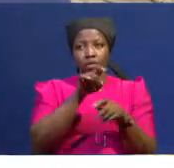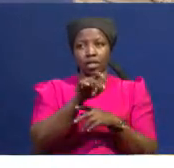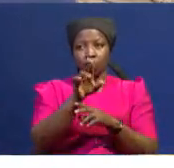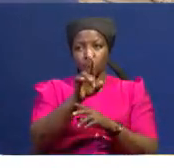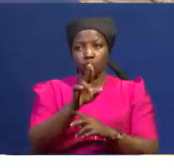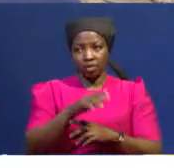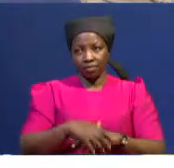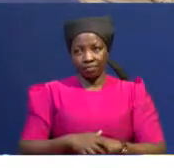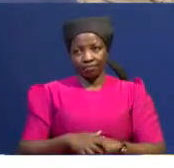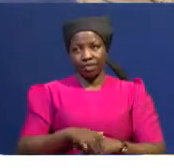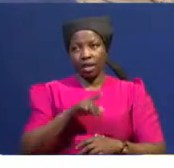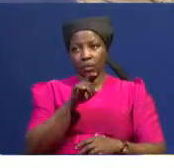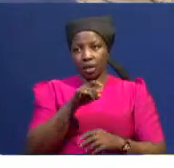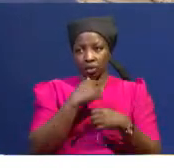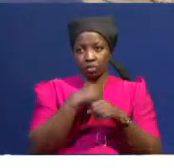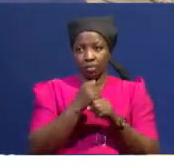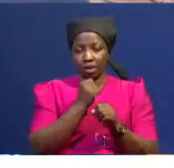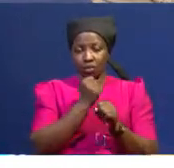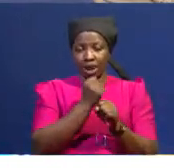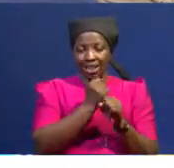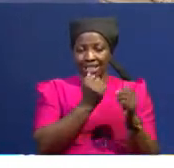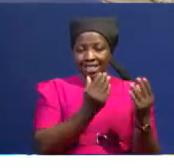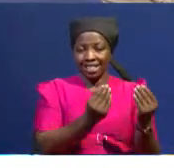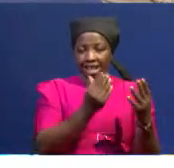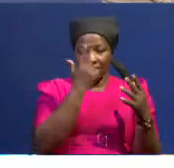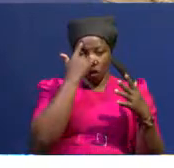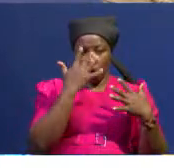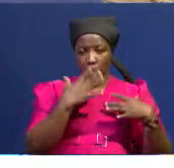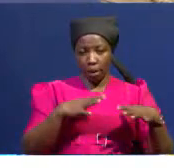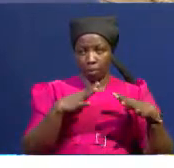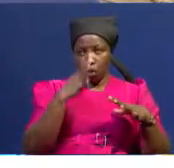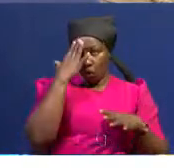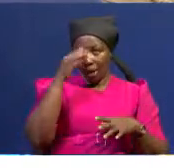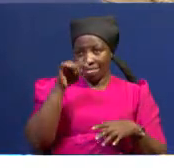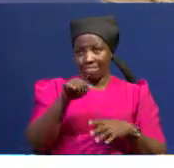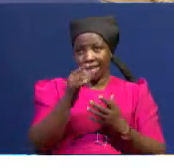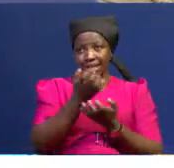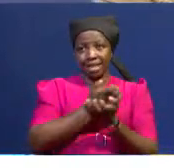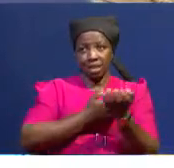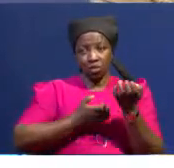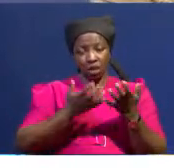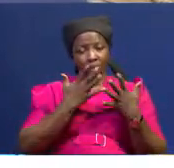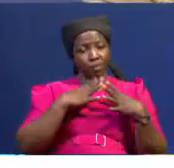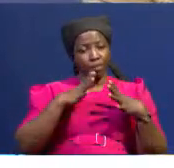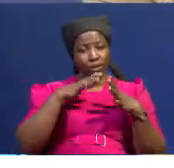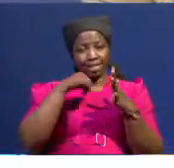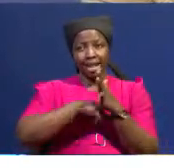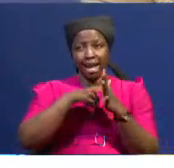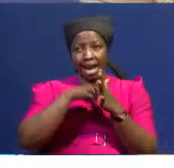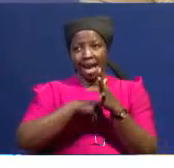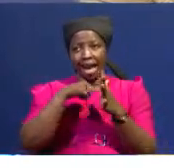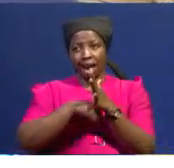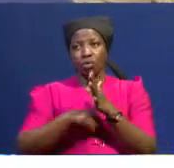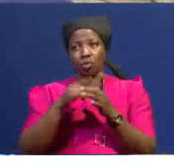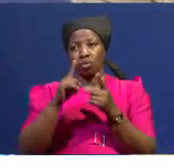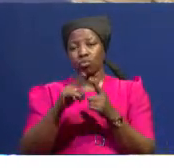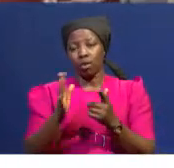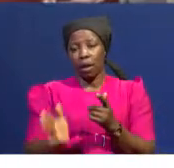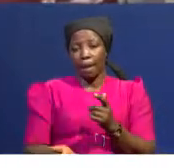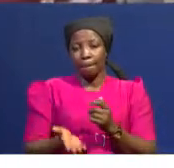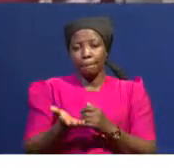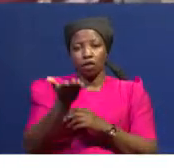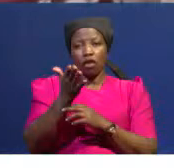to make work easier for people, because in this economy people are struggling to raise their living